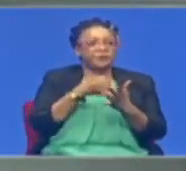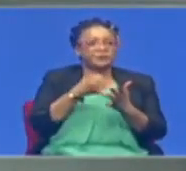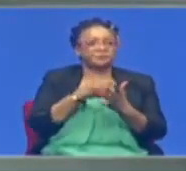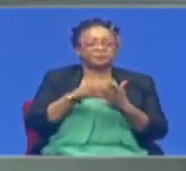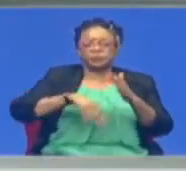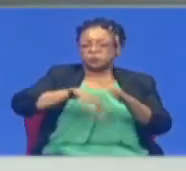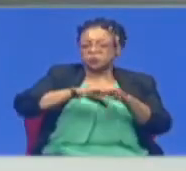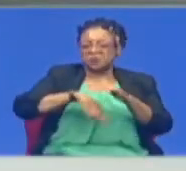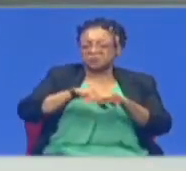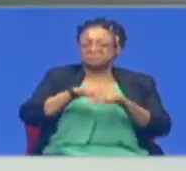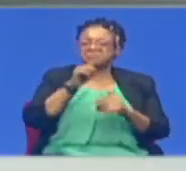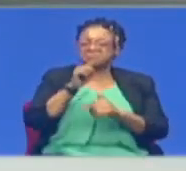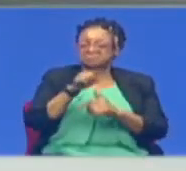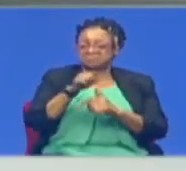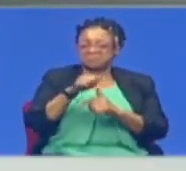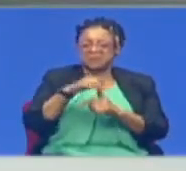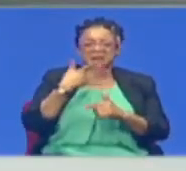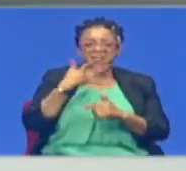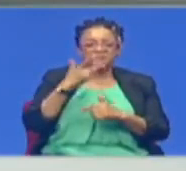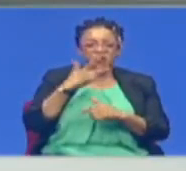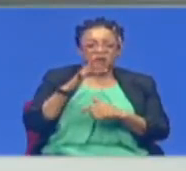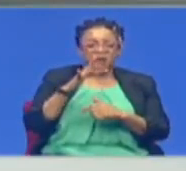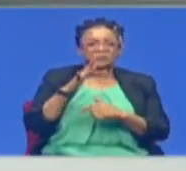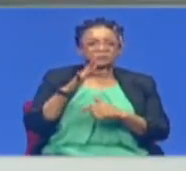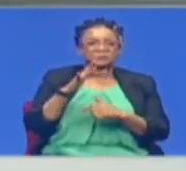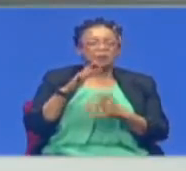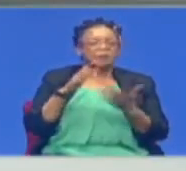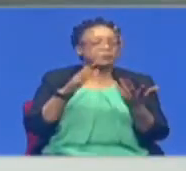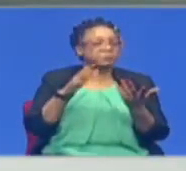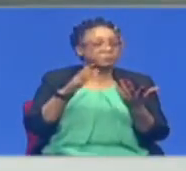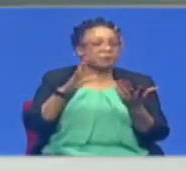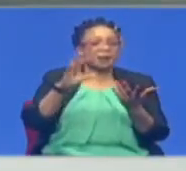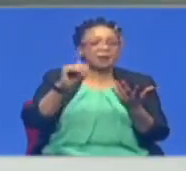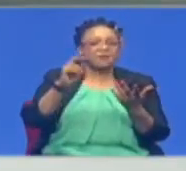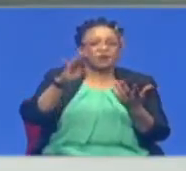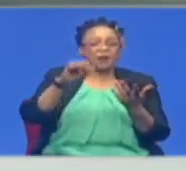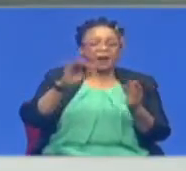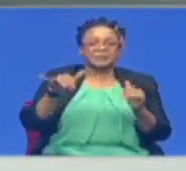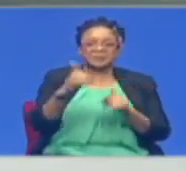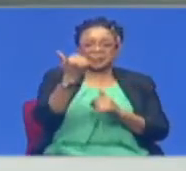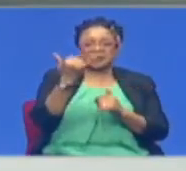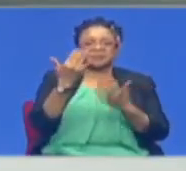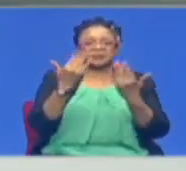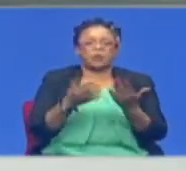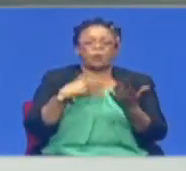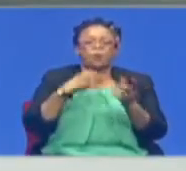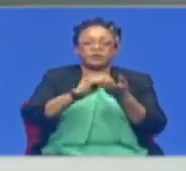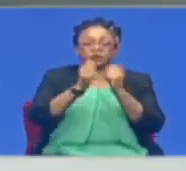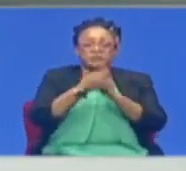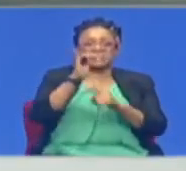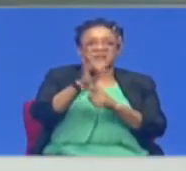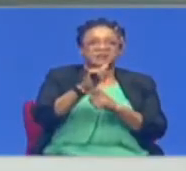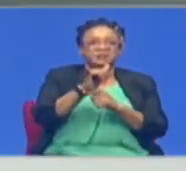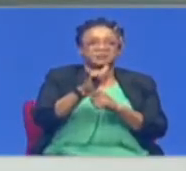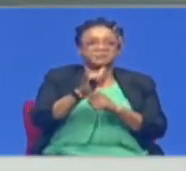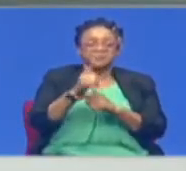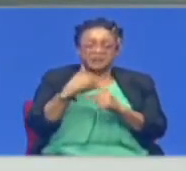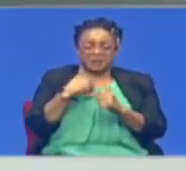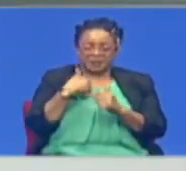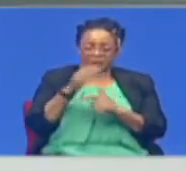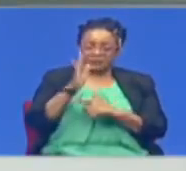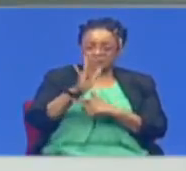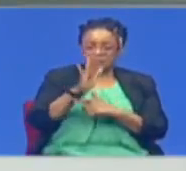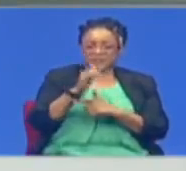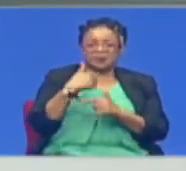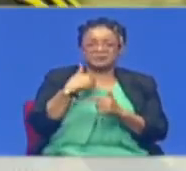Academy, based in California Estate in Italy, however, is on a mission to change that narrative. Lokeder Natiom tells